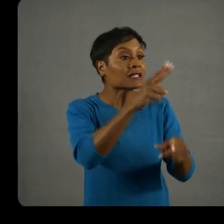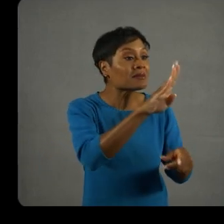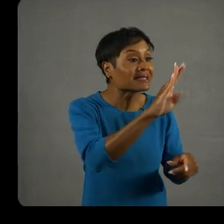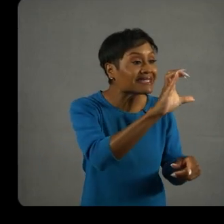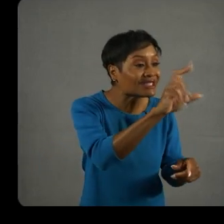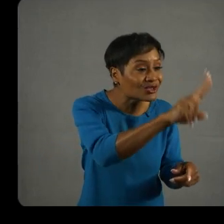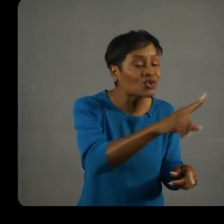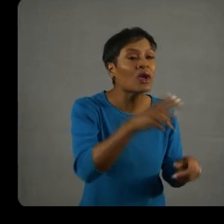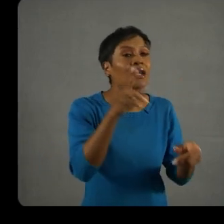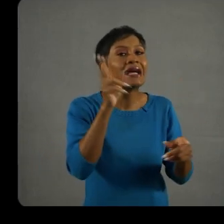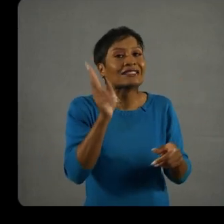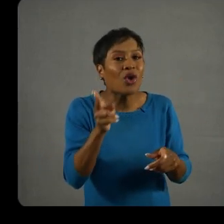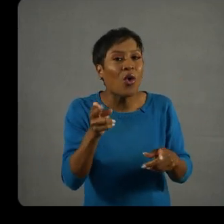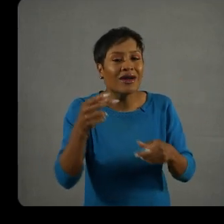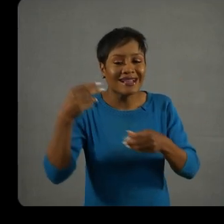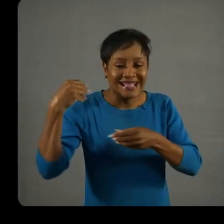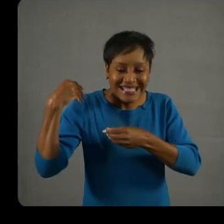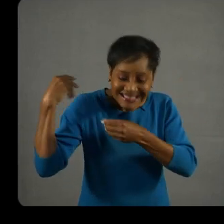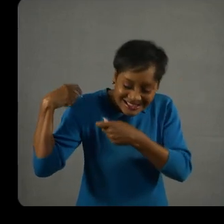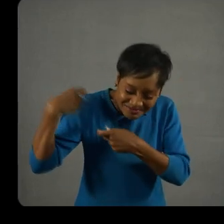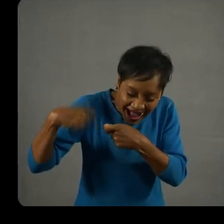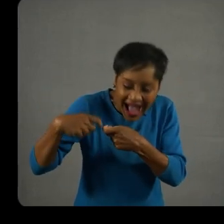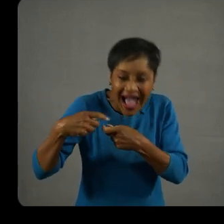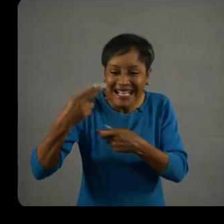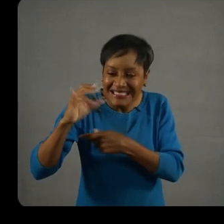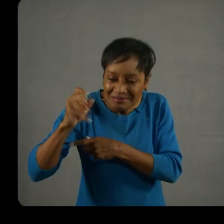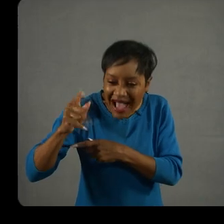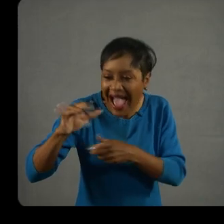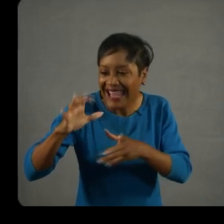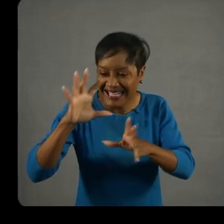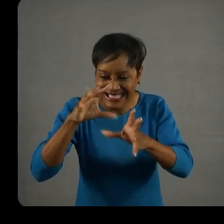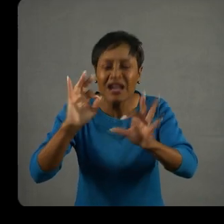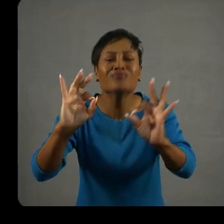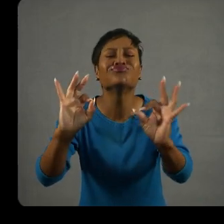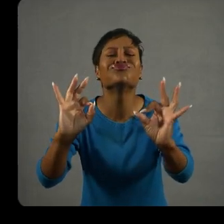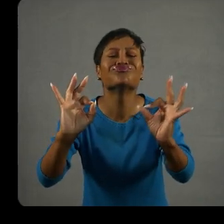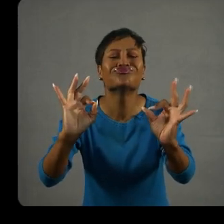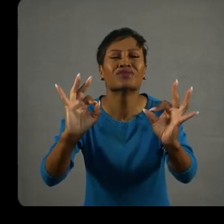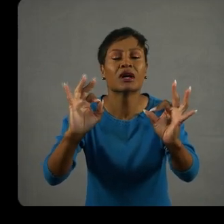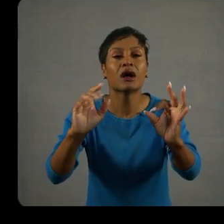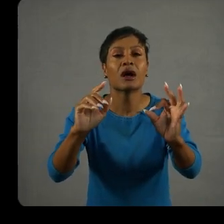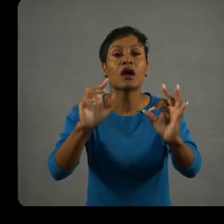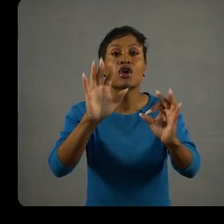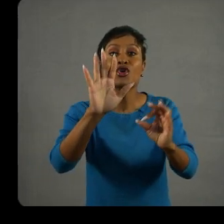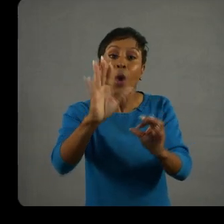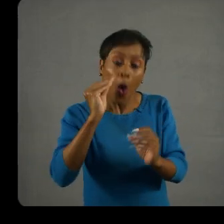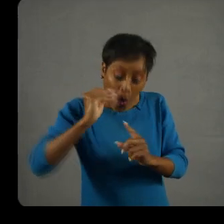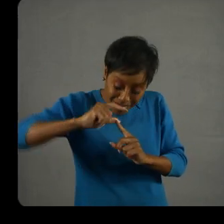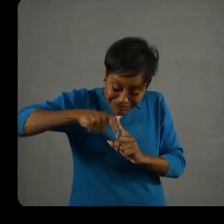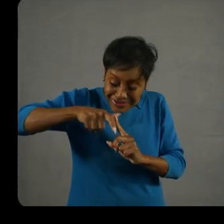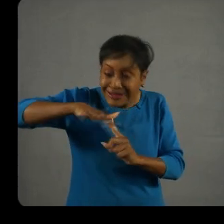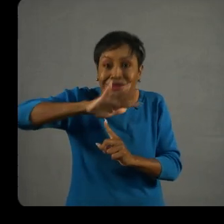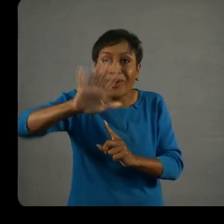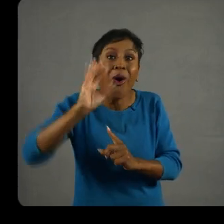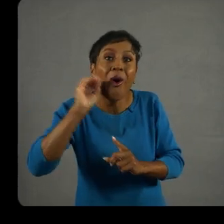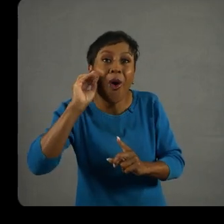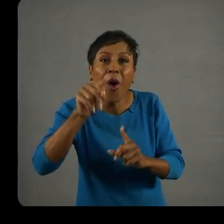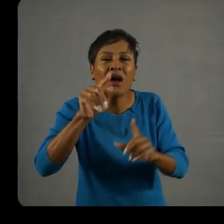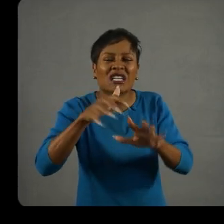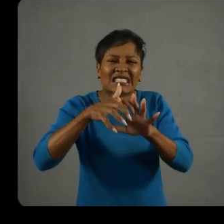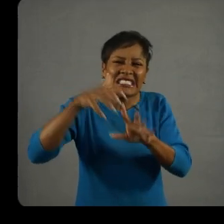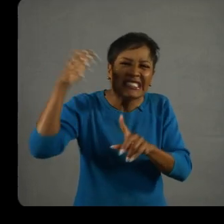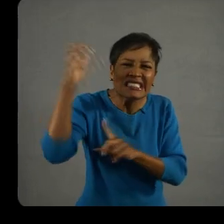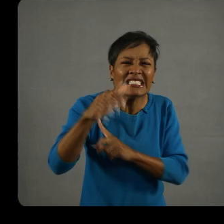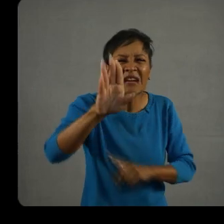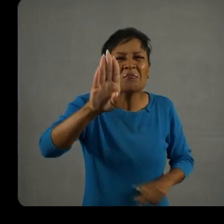to historically Hispanic serving institutions, that's awesome. But also in your backyard, in your neighborhood, there are a ton